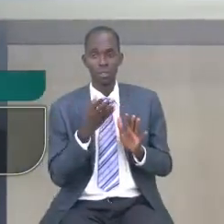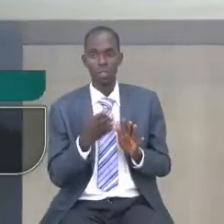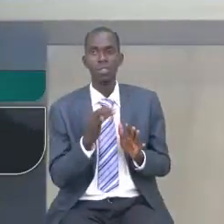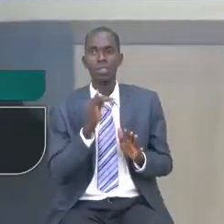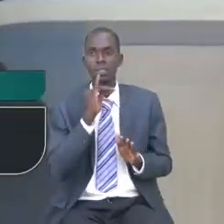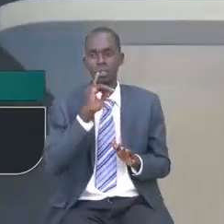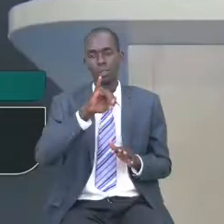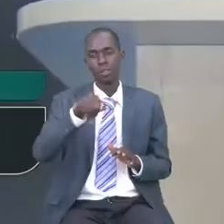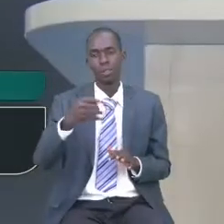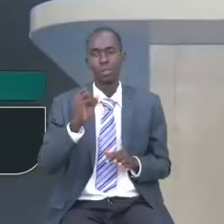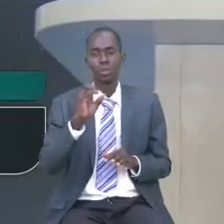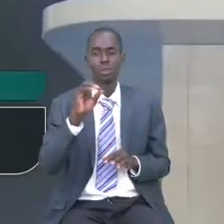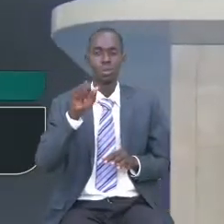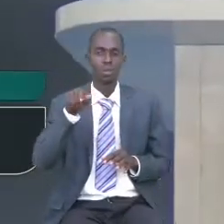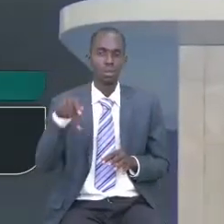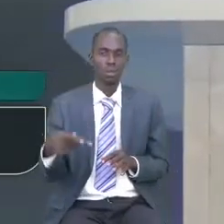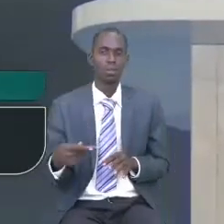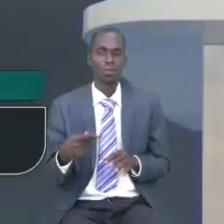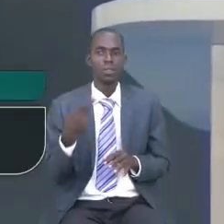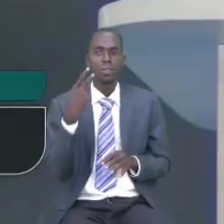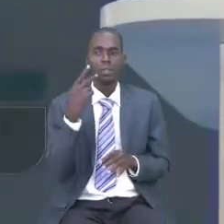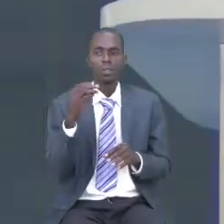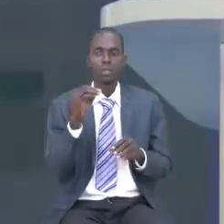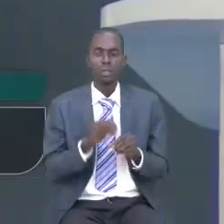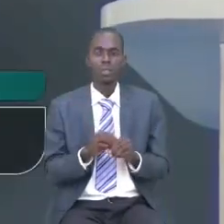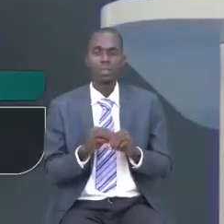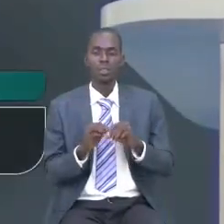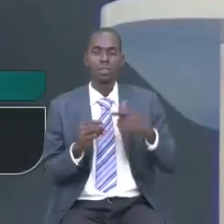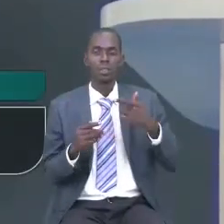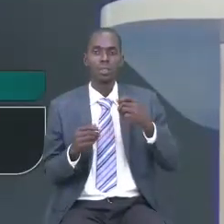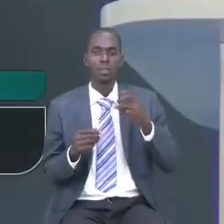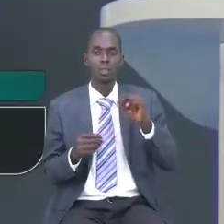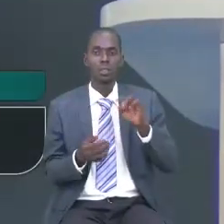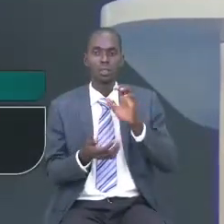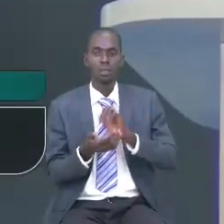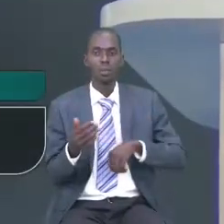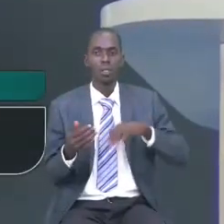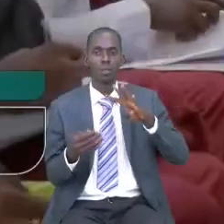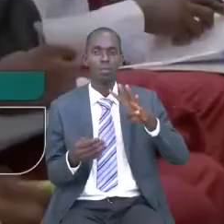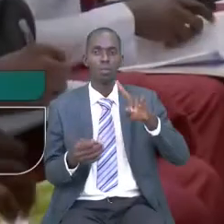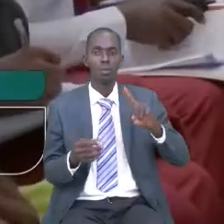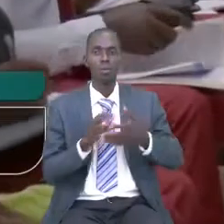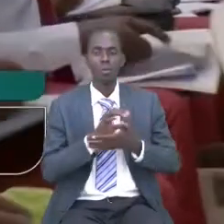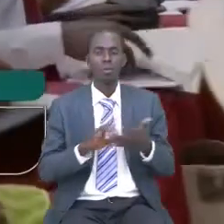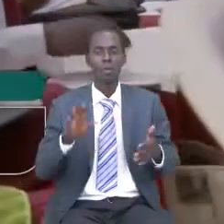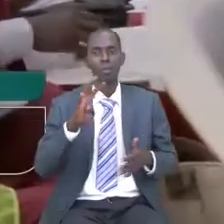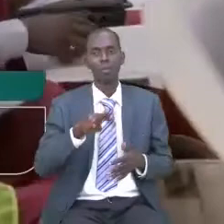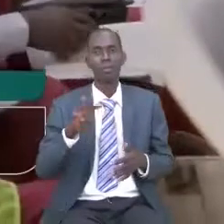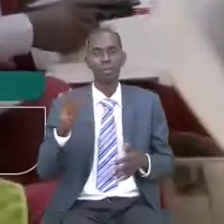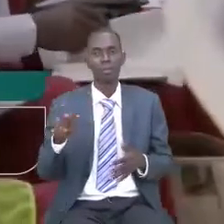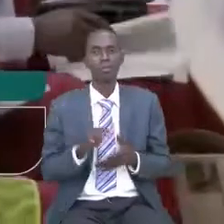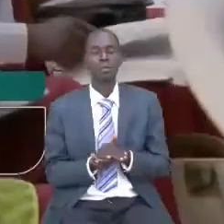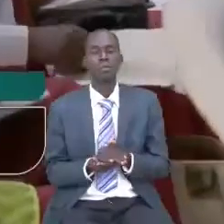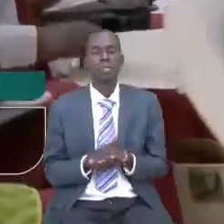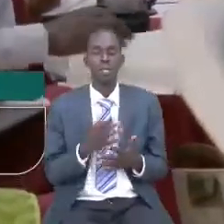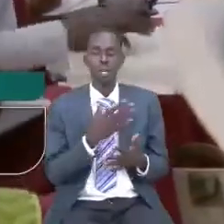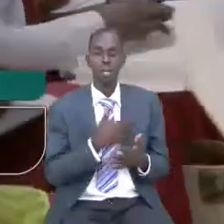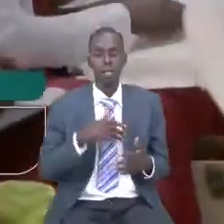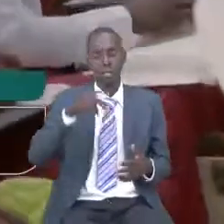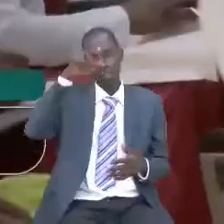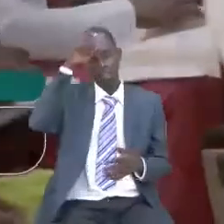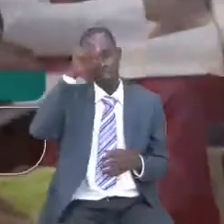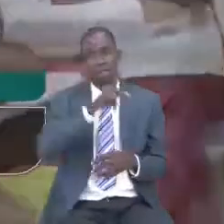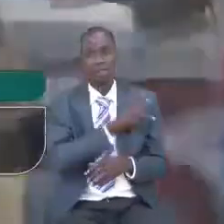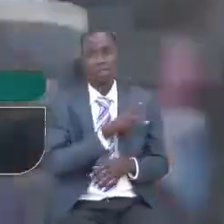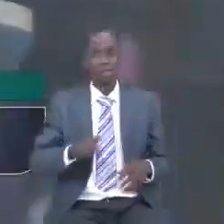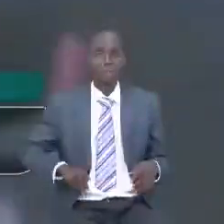this point. In Genesis chapter 41, reading from verse 44, and Pharaoh said